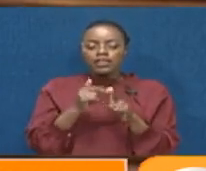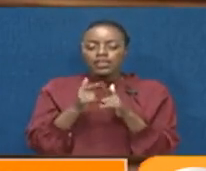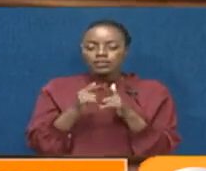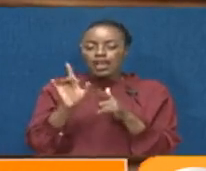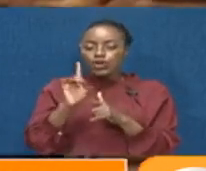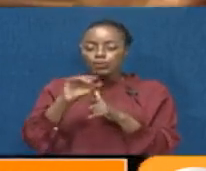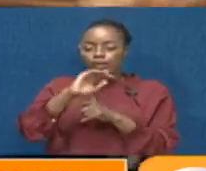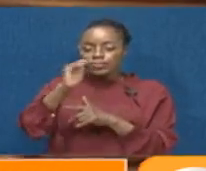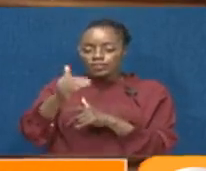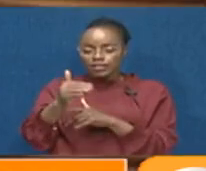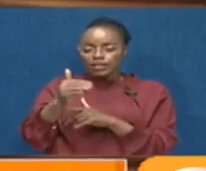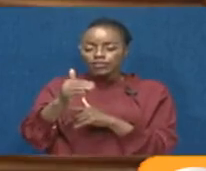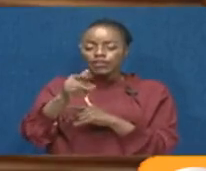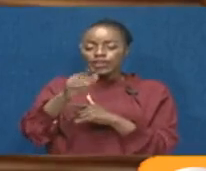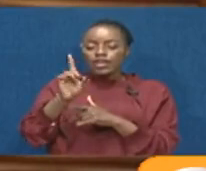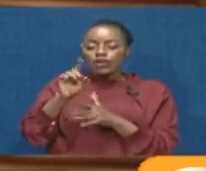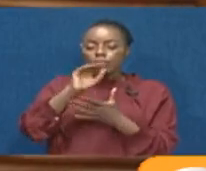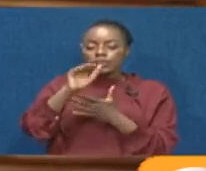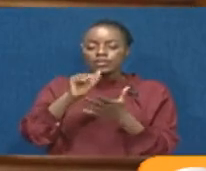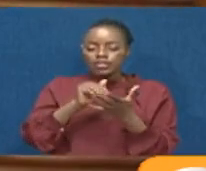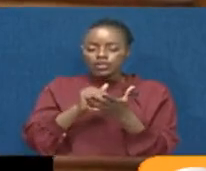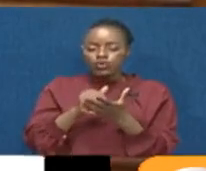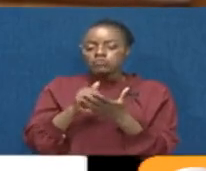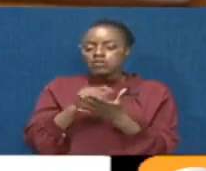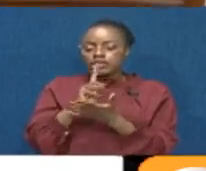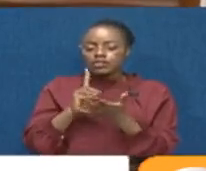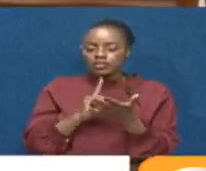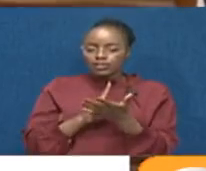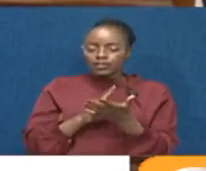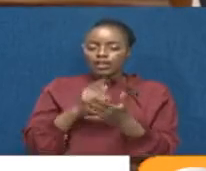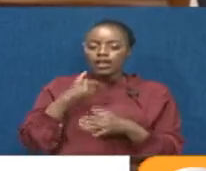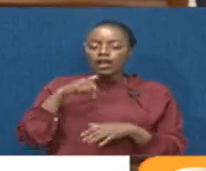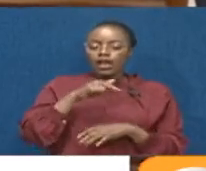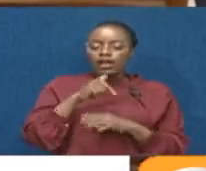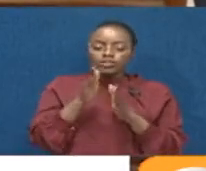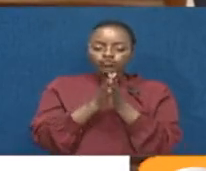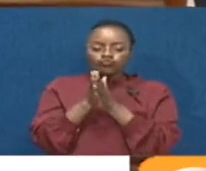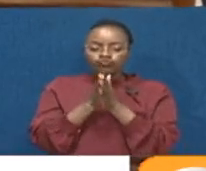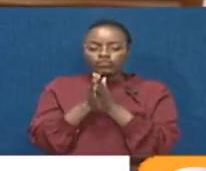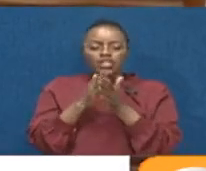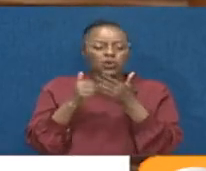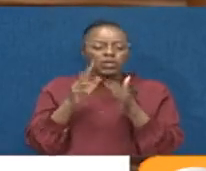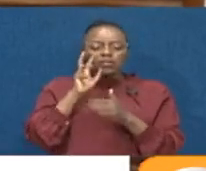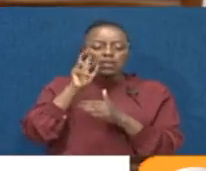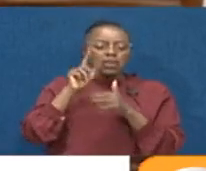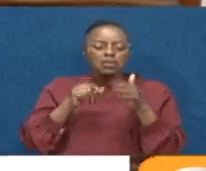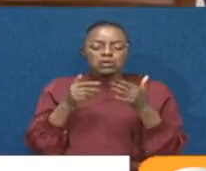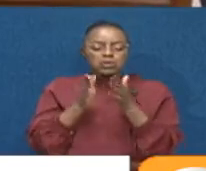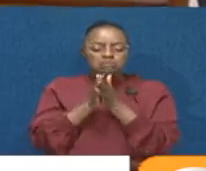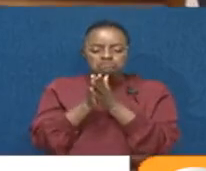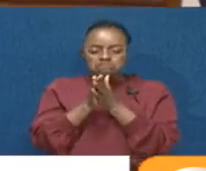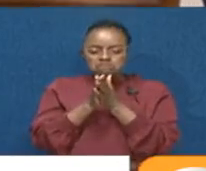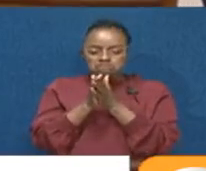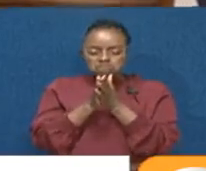railway city, the Nairobi Central District. And we are looking forward, and what we are looking forward for